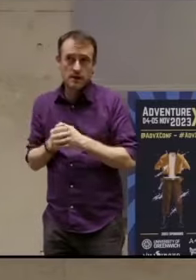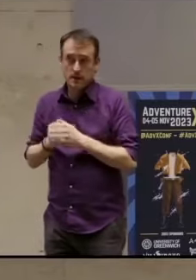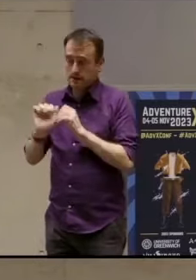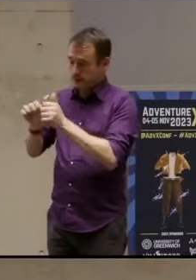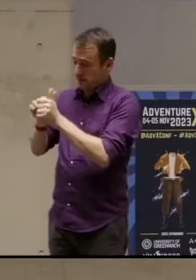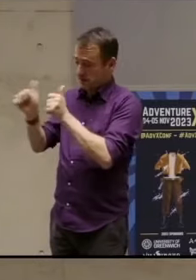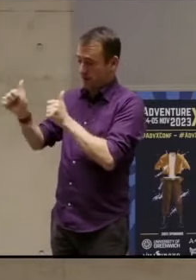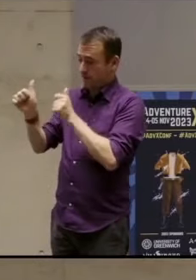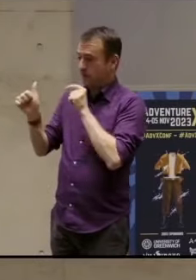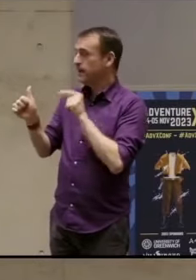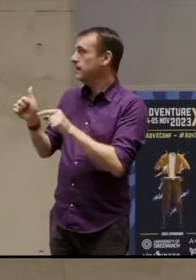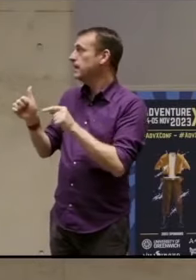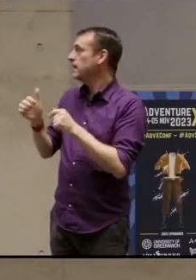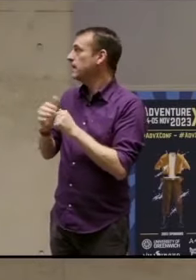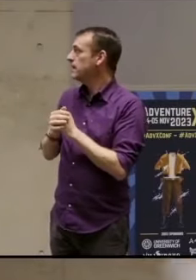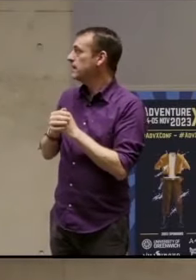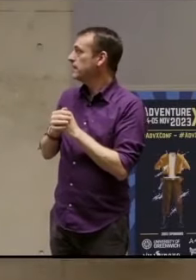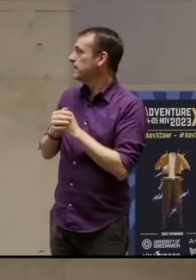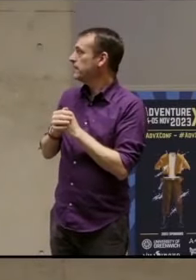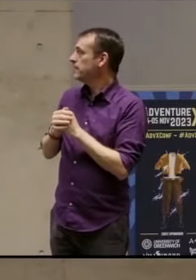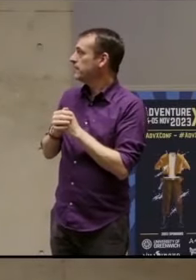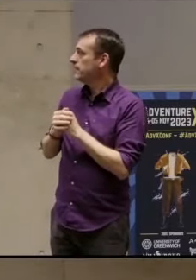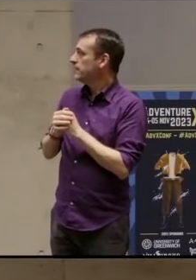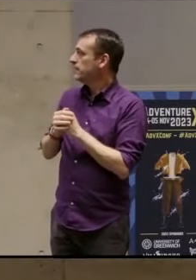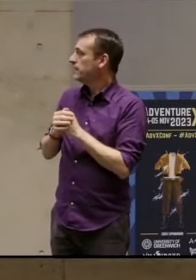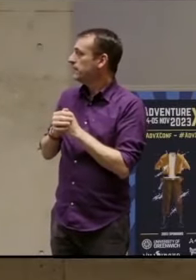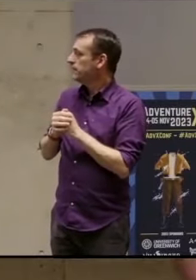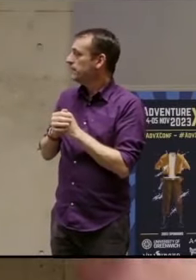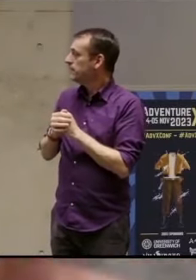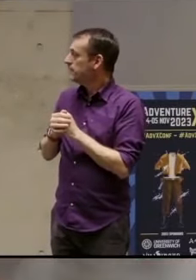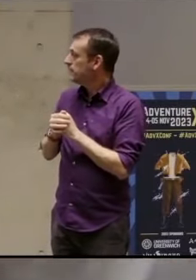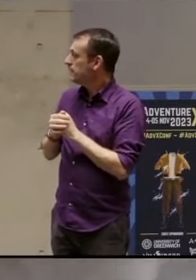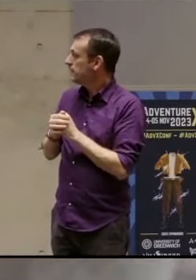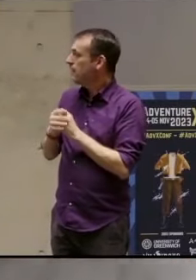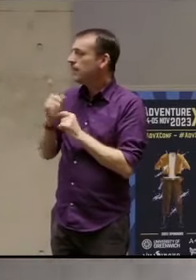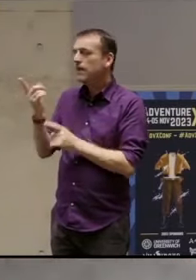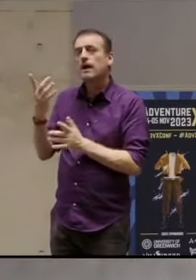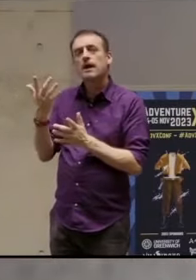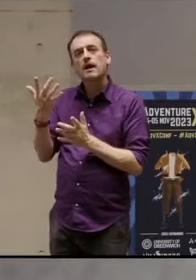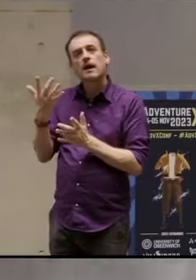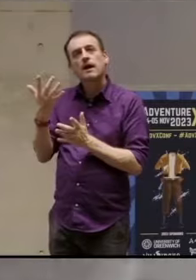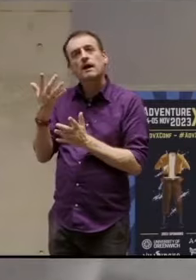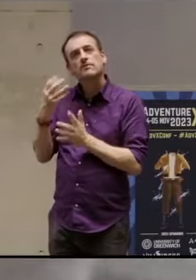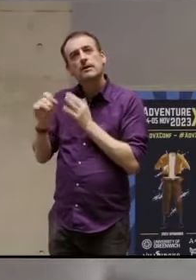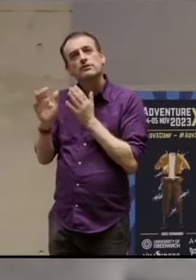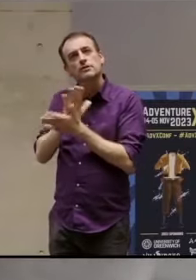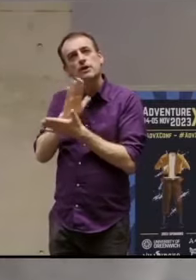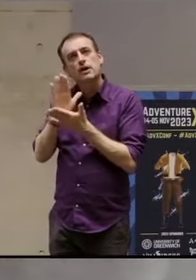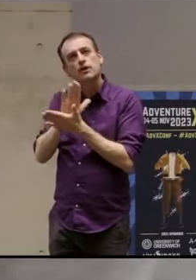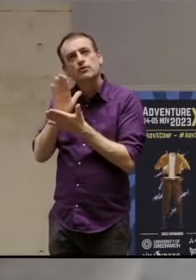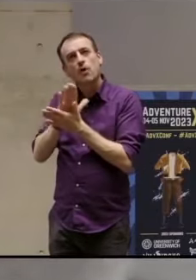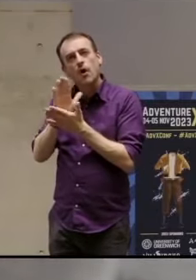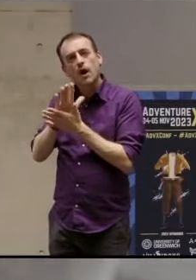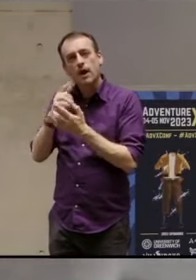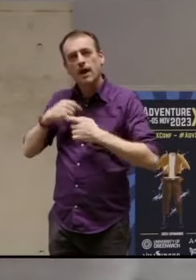There are prize trophies in the study, and we especially enjoyed tracking down such games.